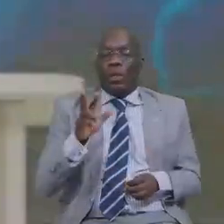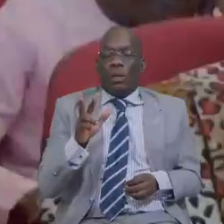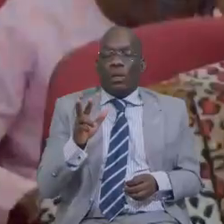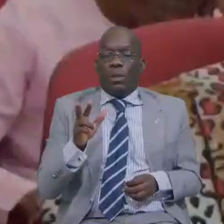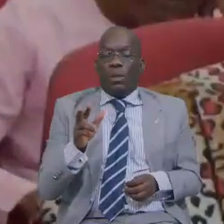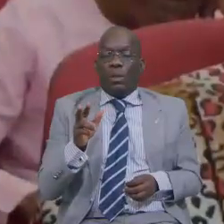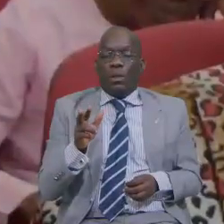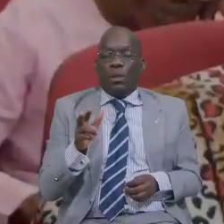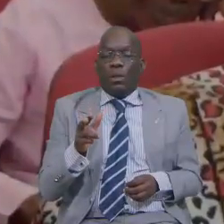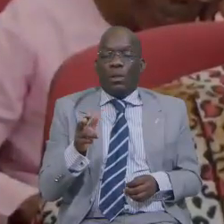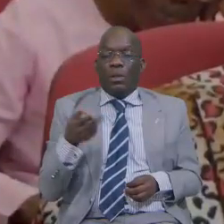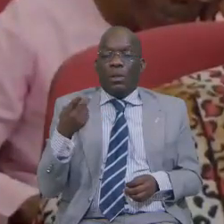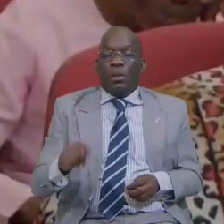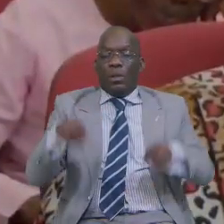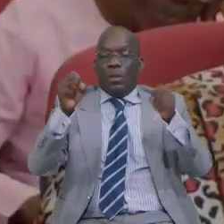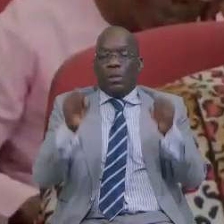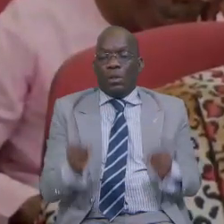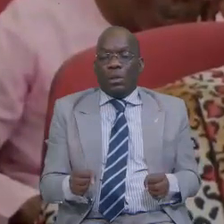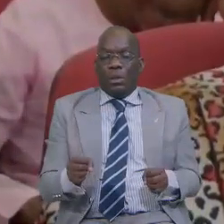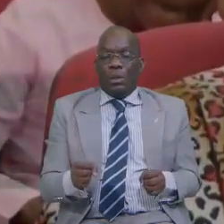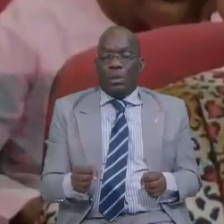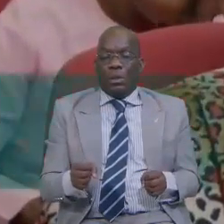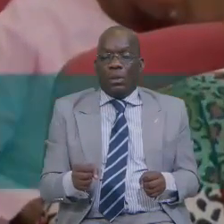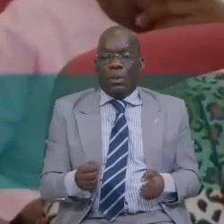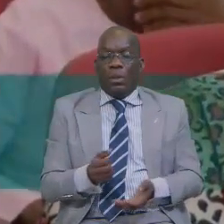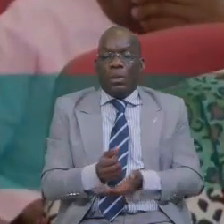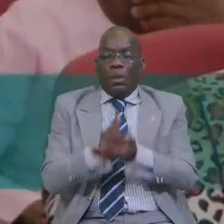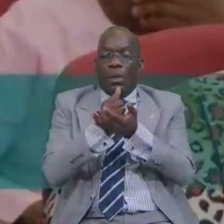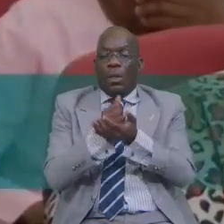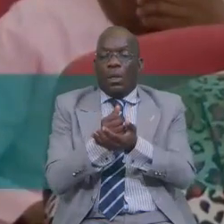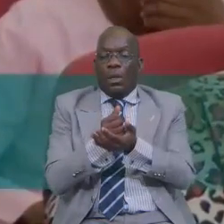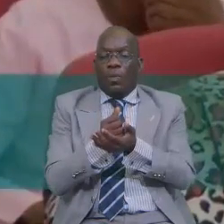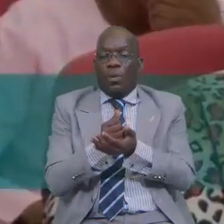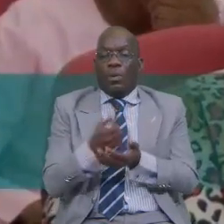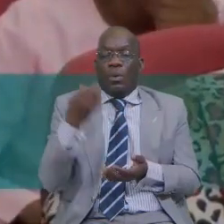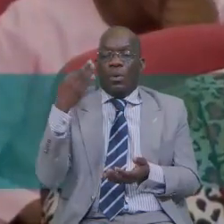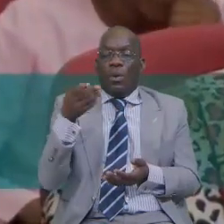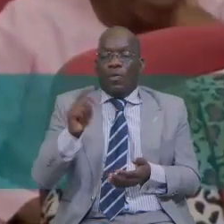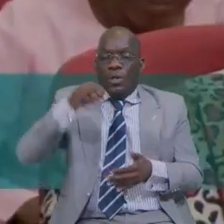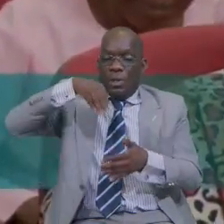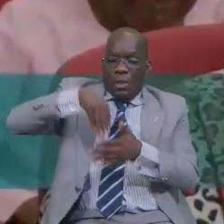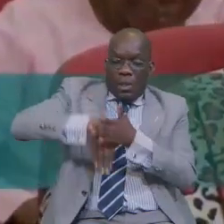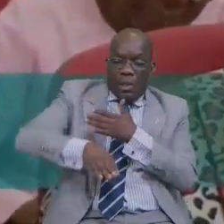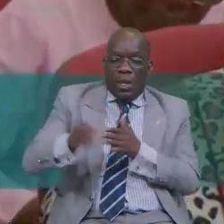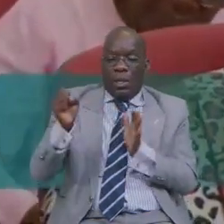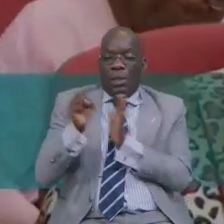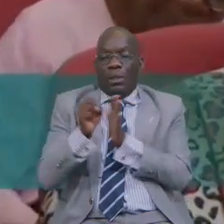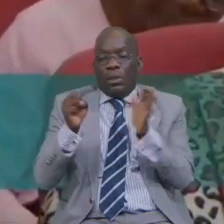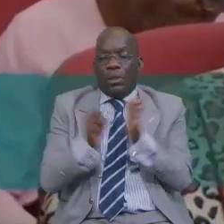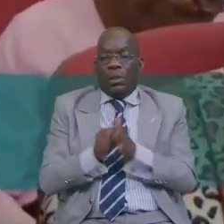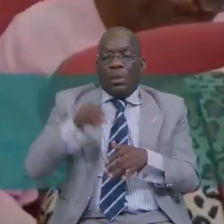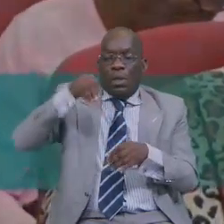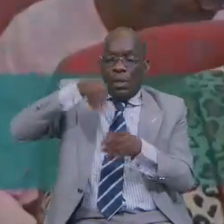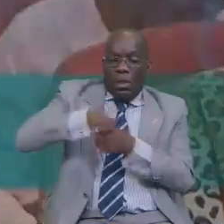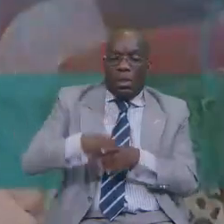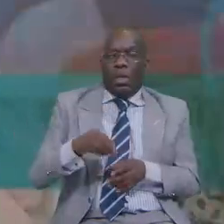at the strengthening help of the inner man, inner